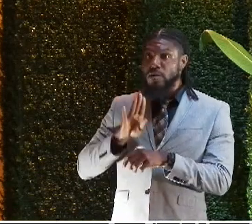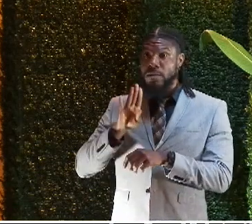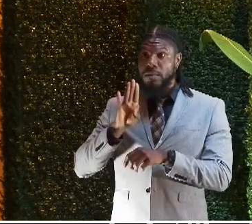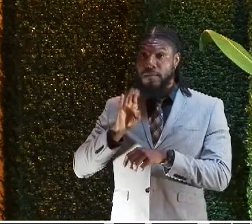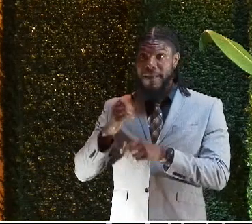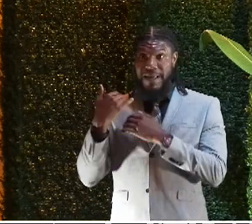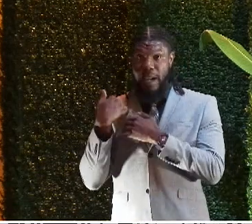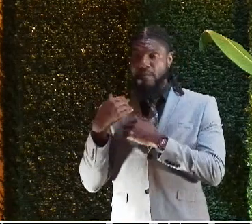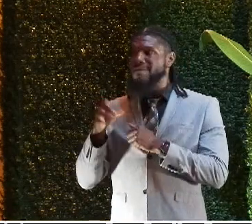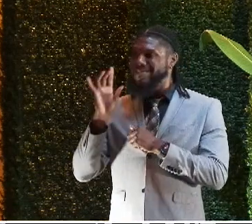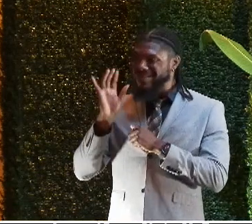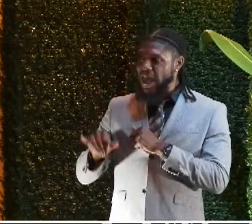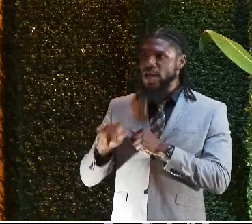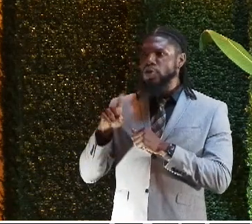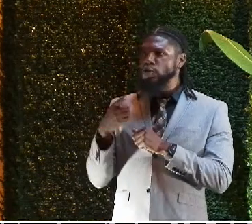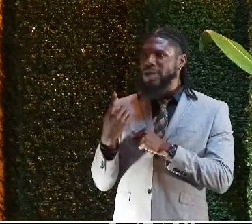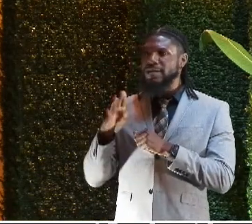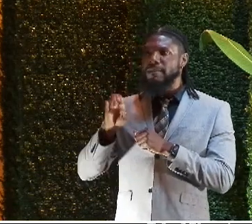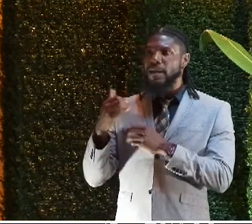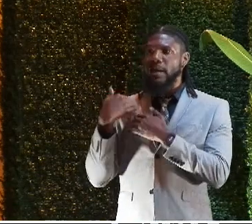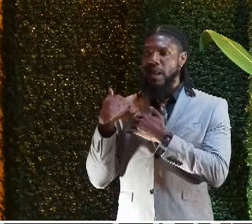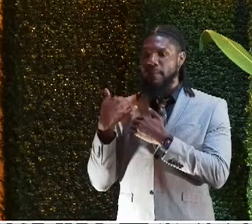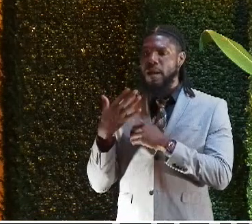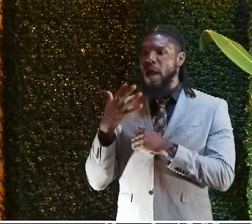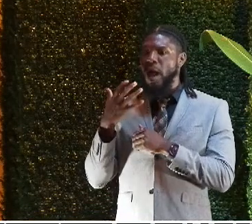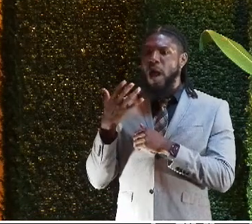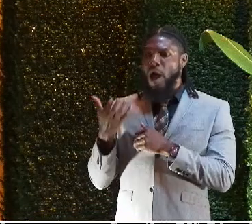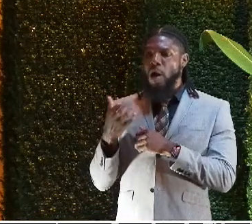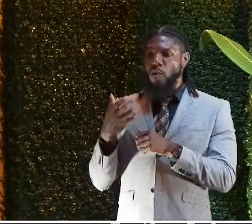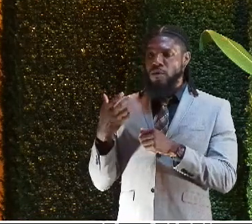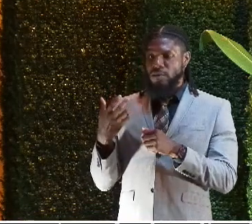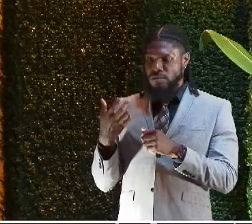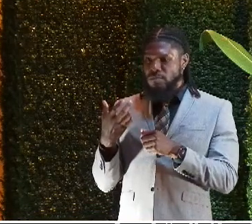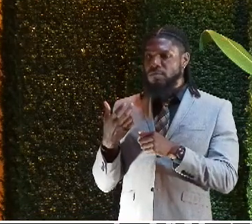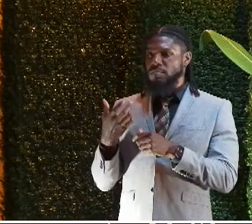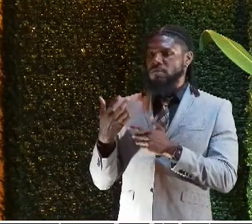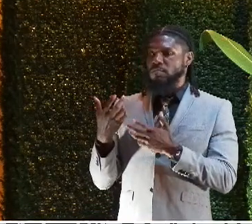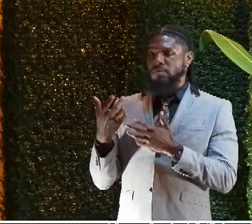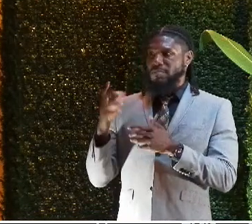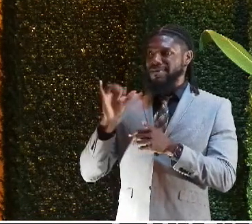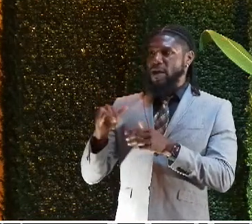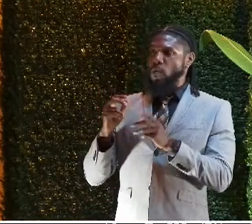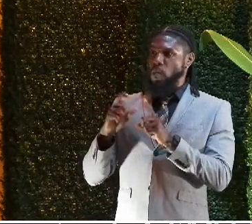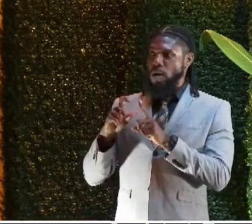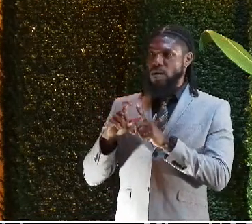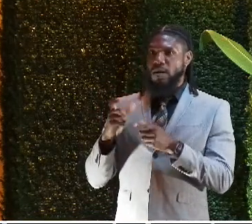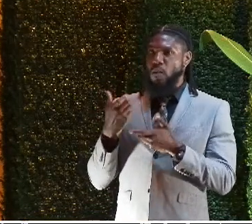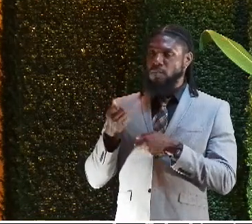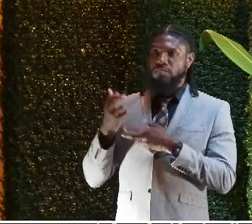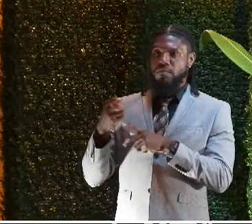To just be accountable. So I'm gonna get that word out of my indict. I'm gonna get that word out of my system. Thank you, sister. Thank you so much.